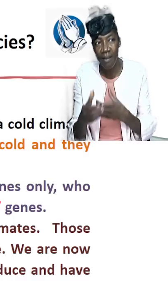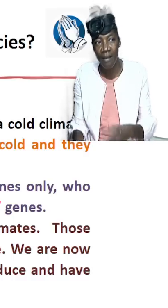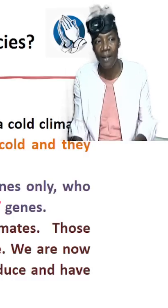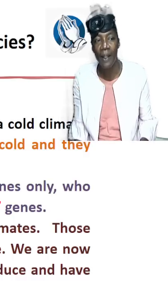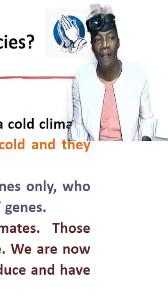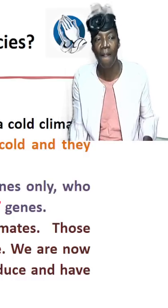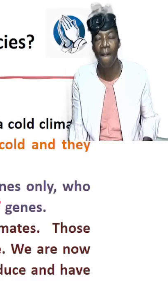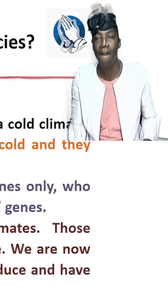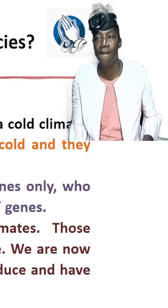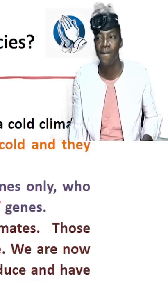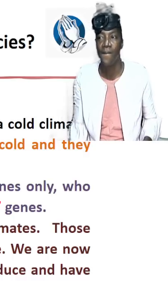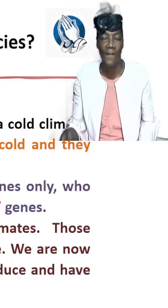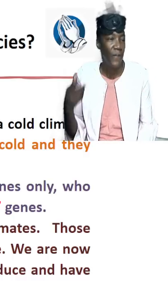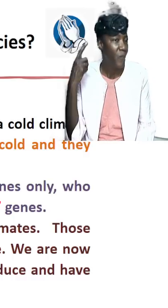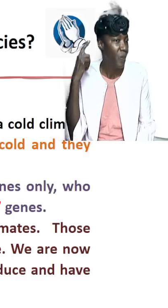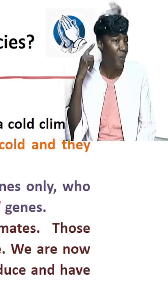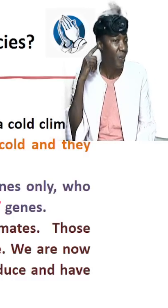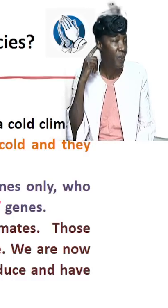Their hair is longer.